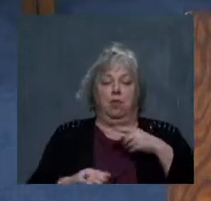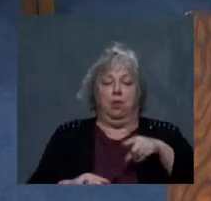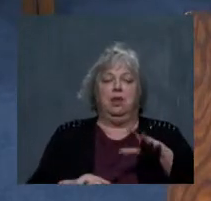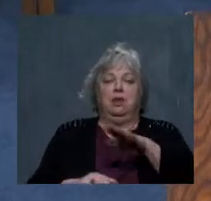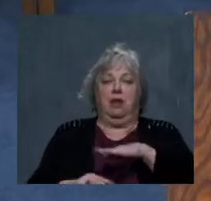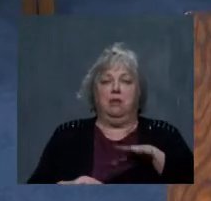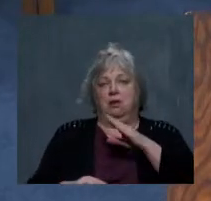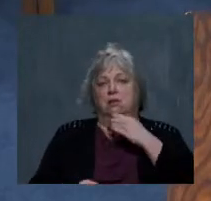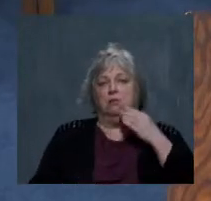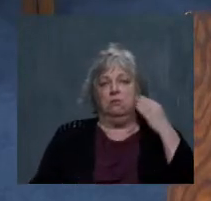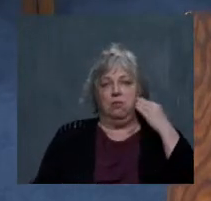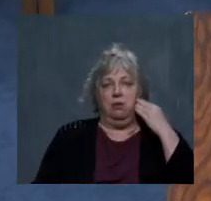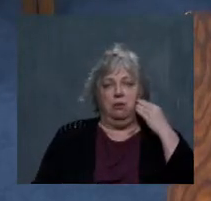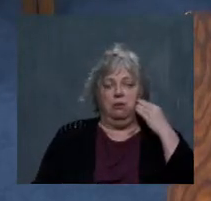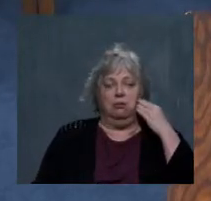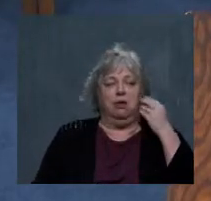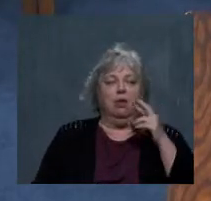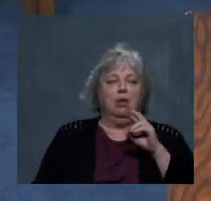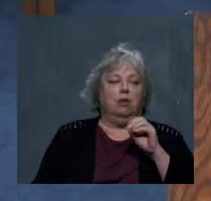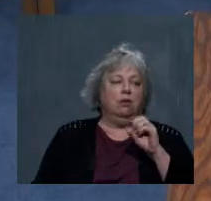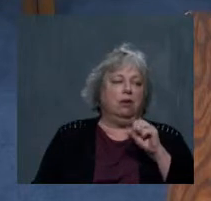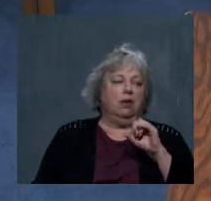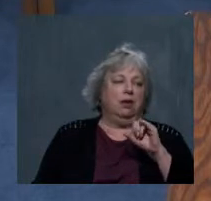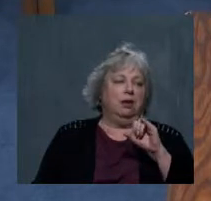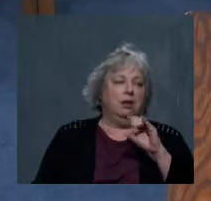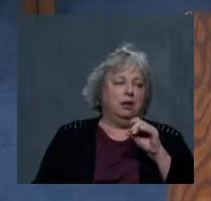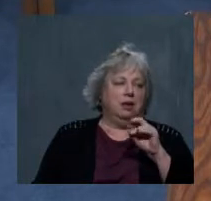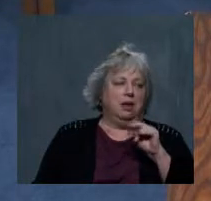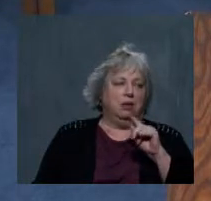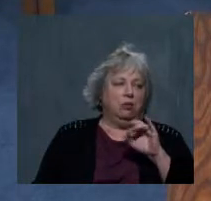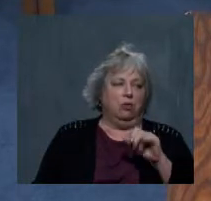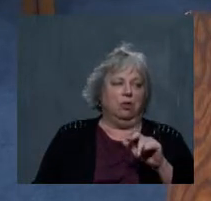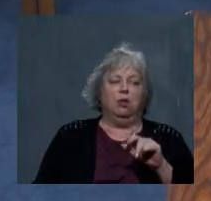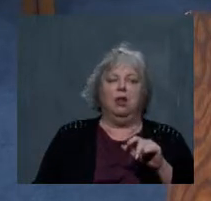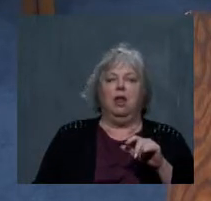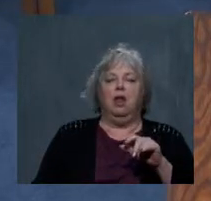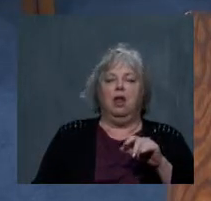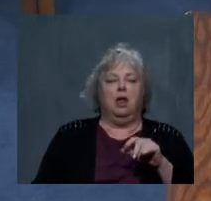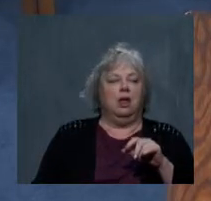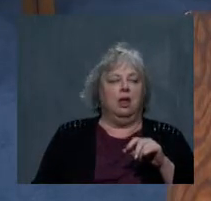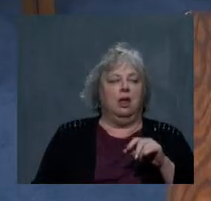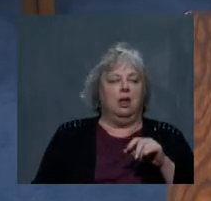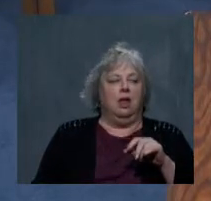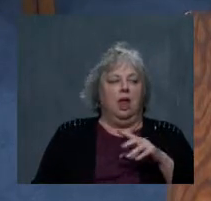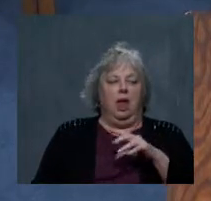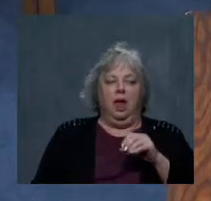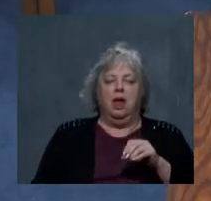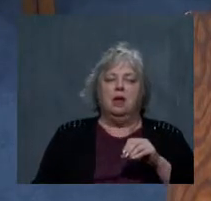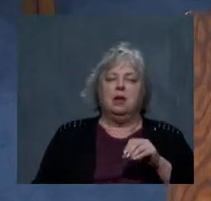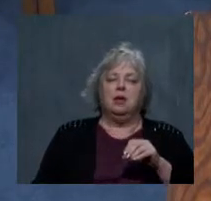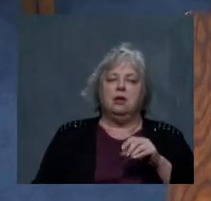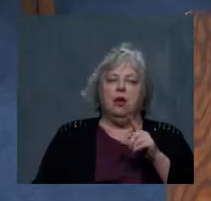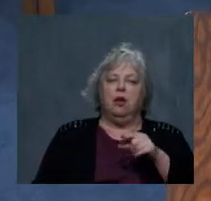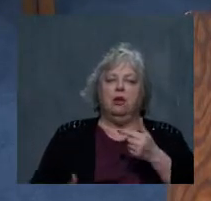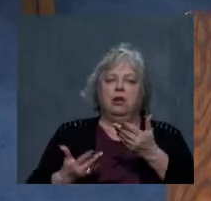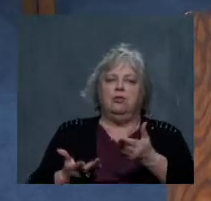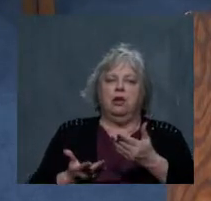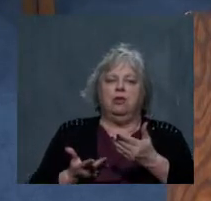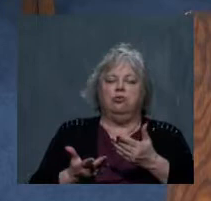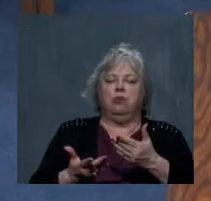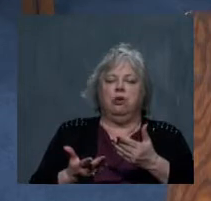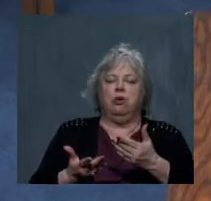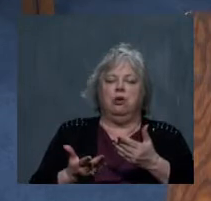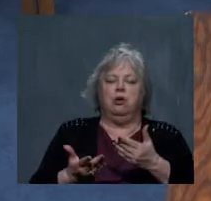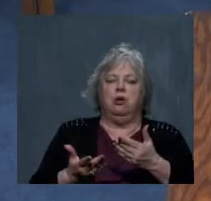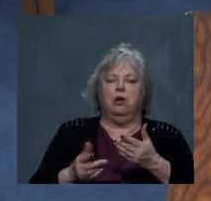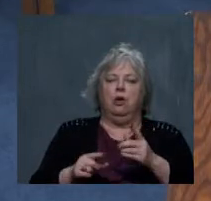The proposal that she is making regarding construction of a parking lot to the backyard is adjacent to